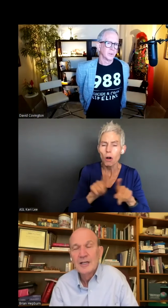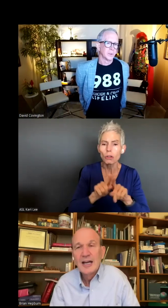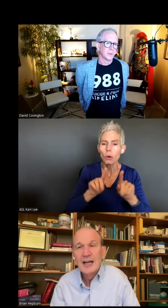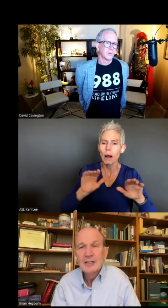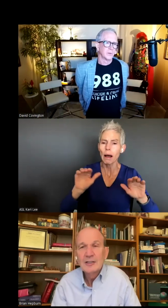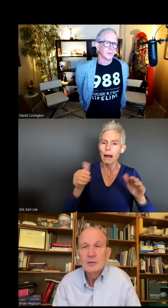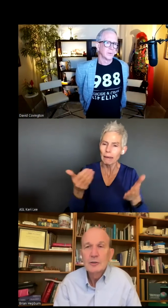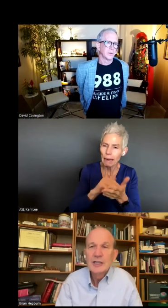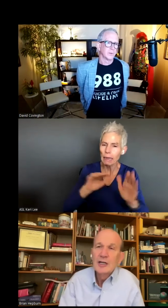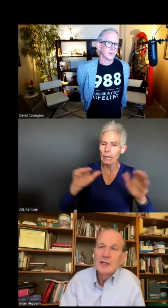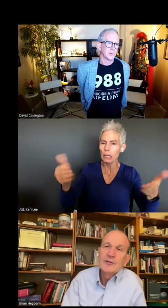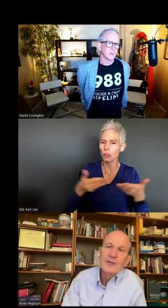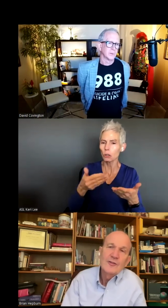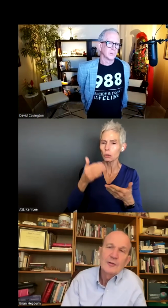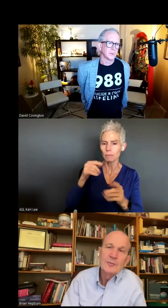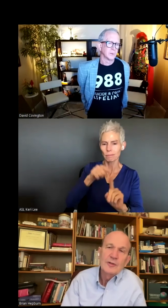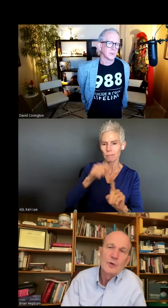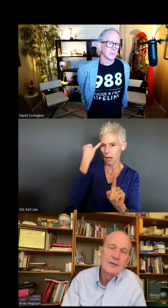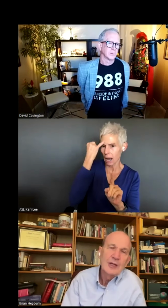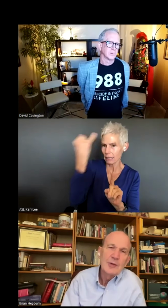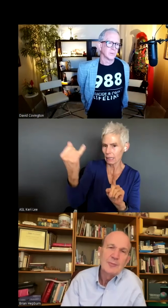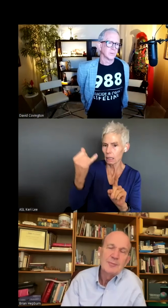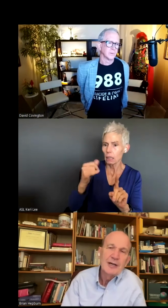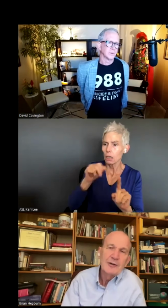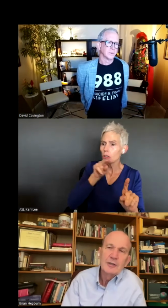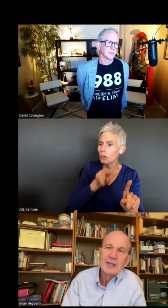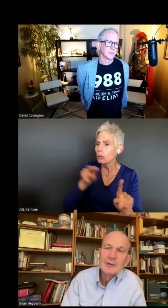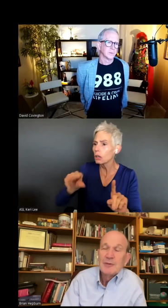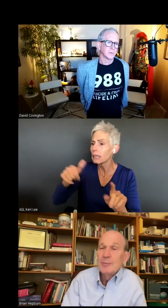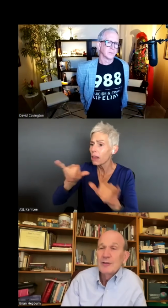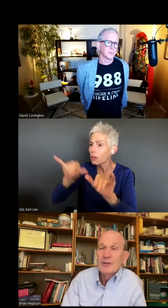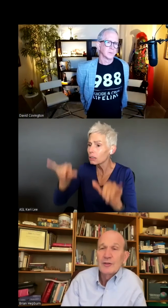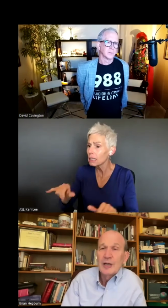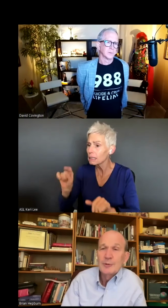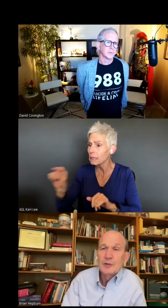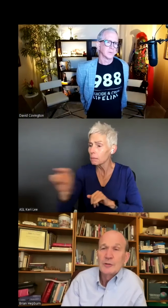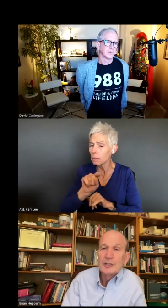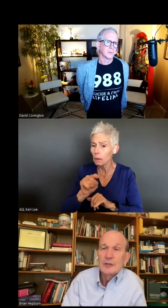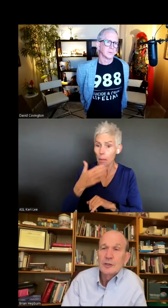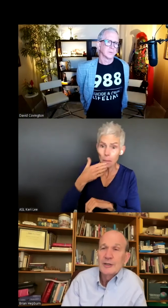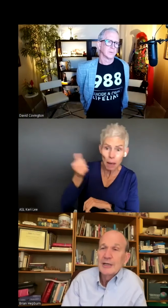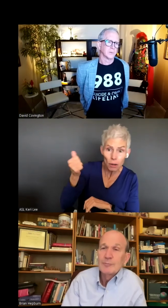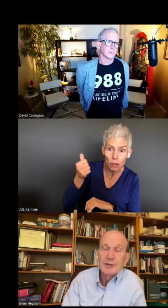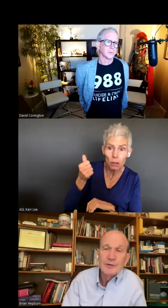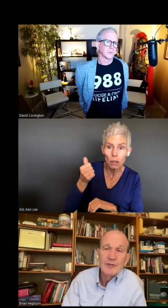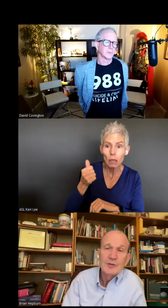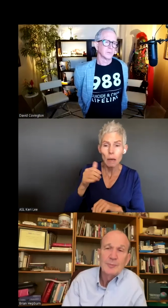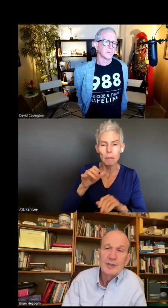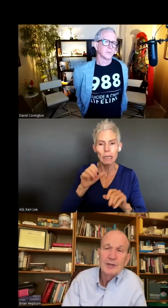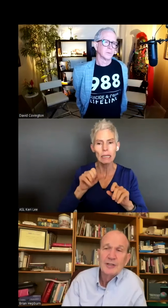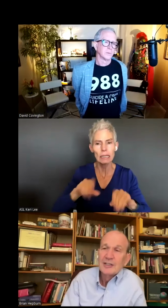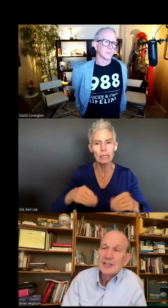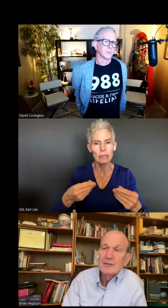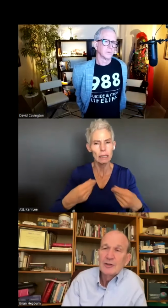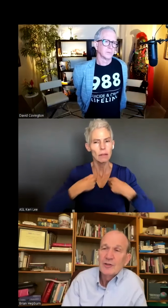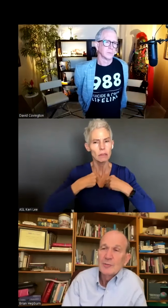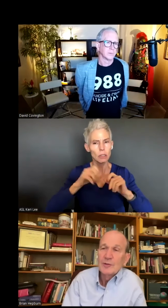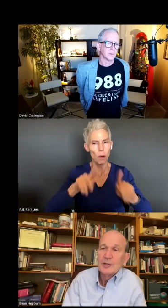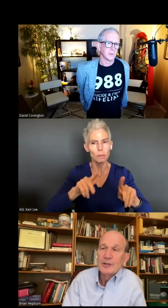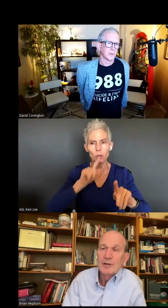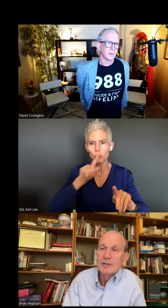of having to look at other systems and whether they may be better. Maybe this is an opportunity to look at that. But there seems to be,